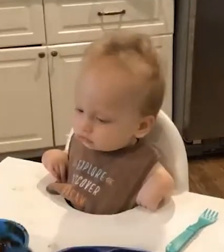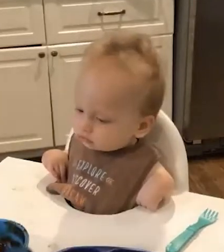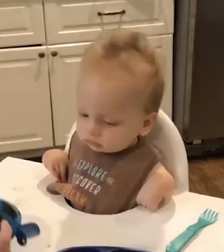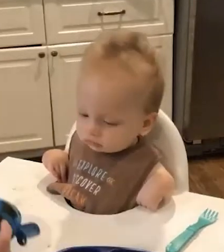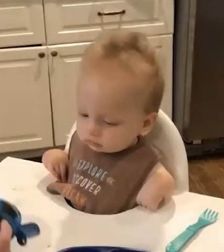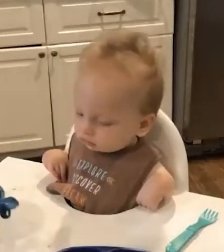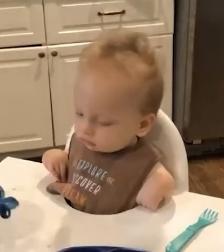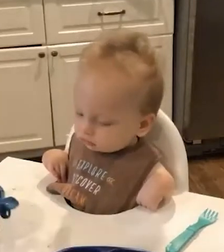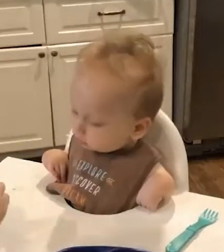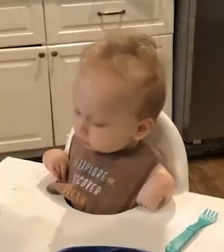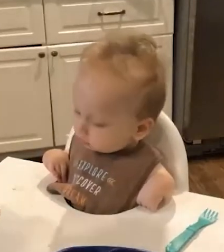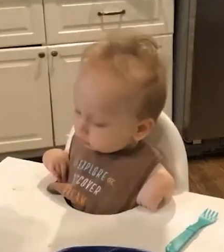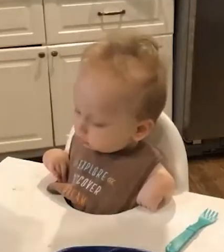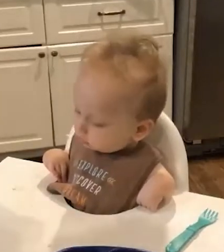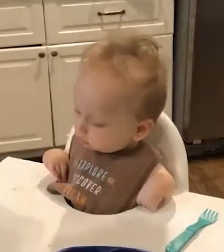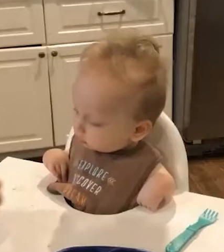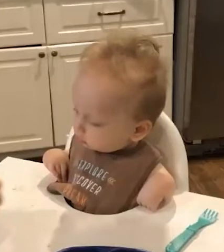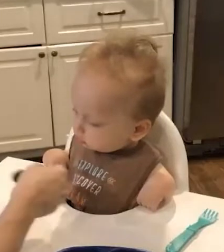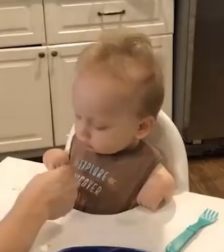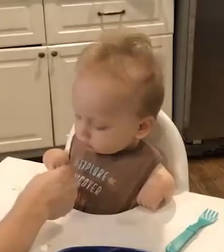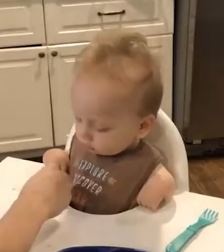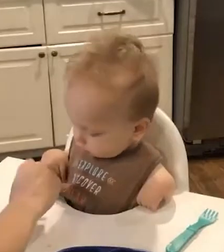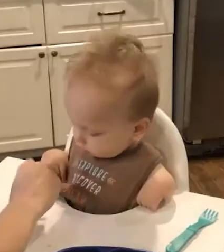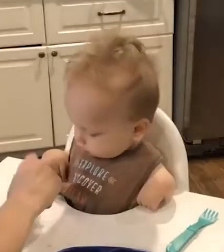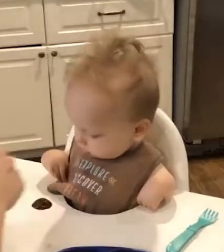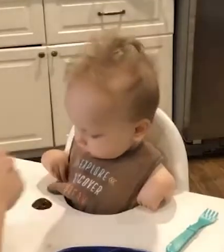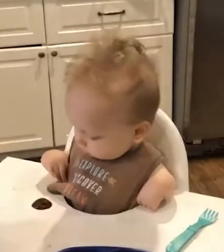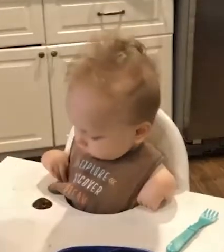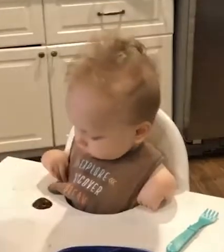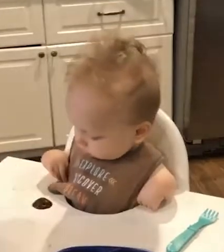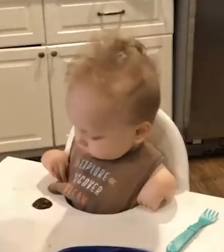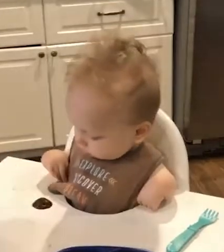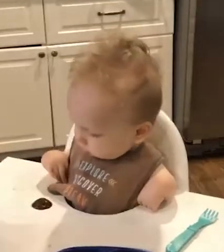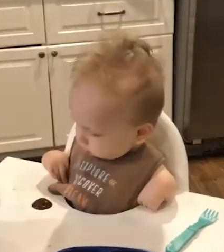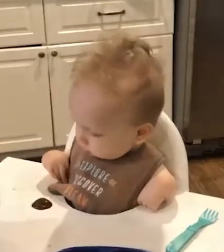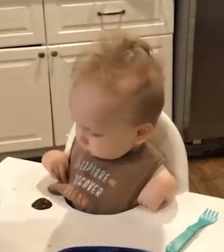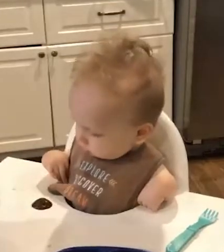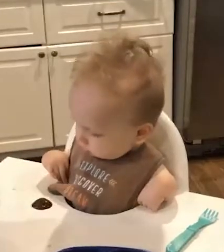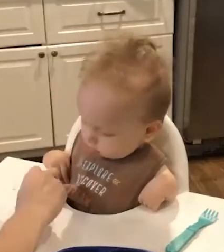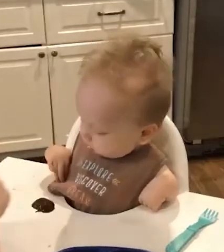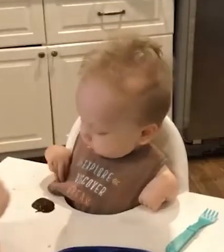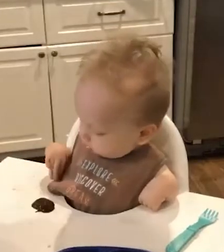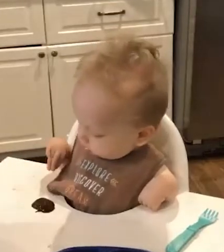Some prints. I'm gonna scoop some out for you, okay?